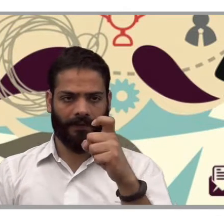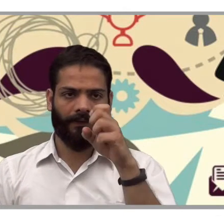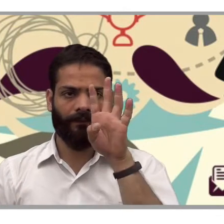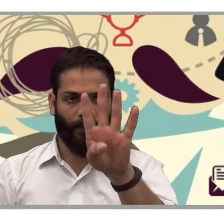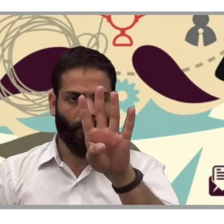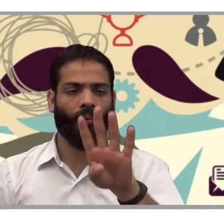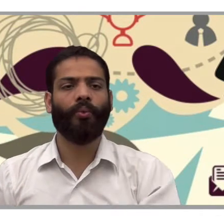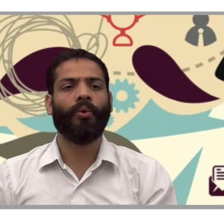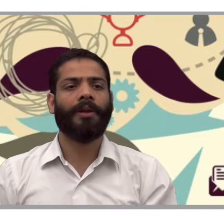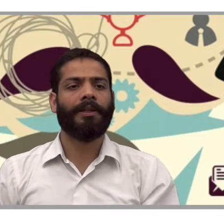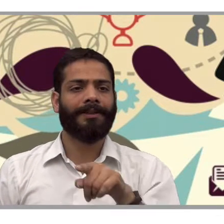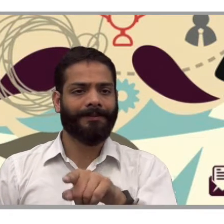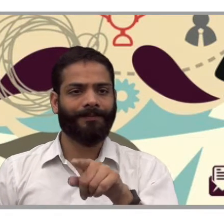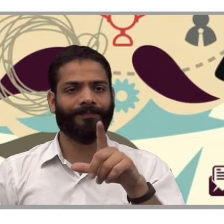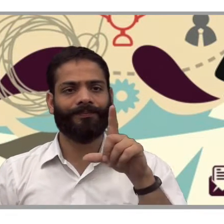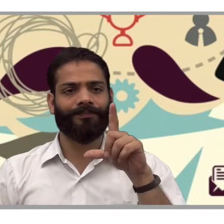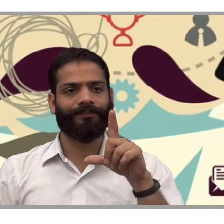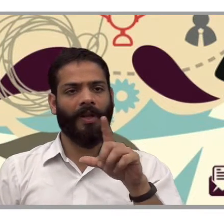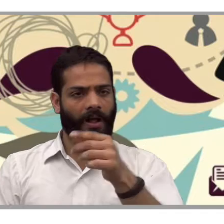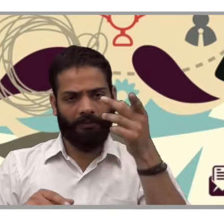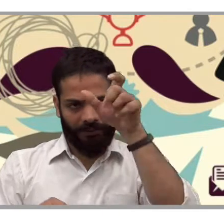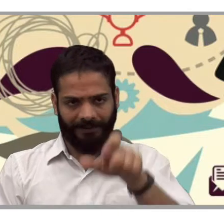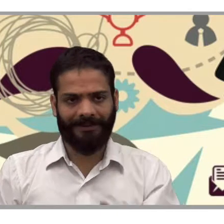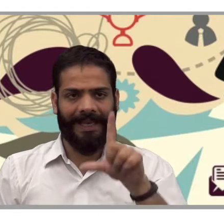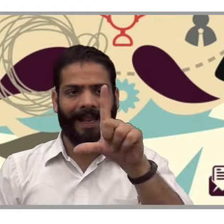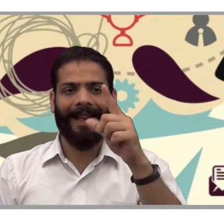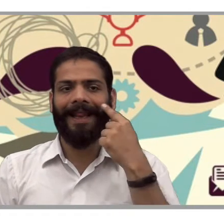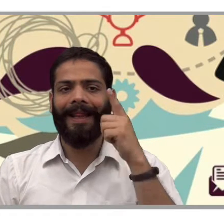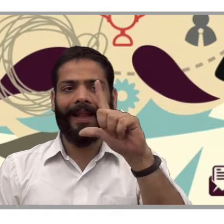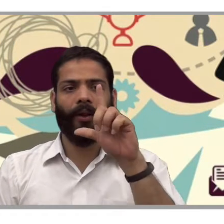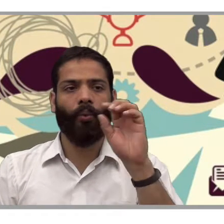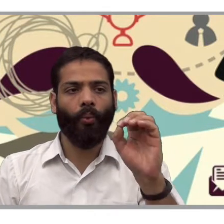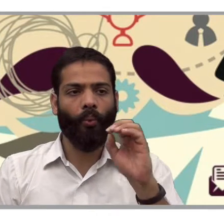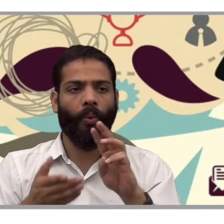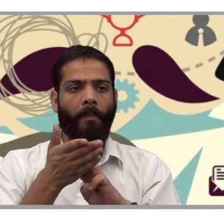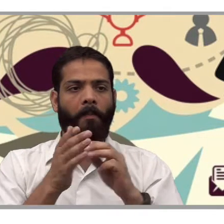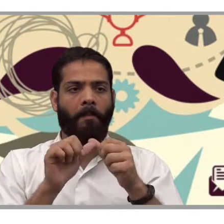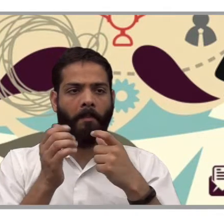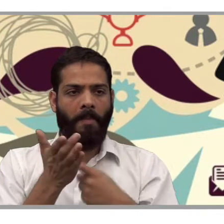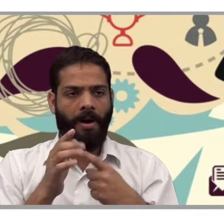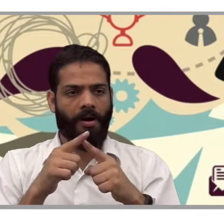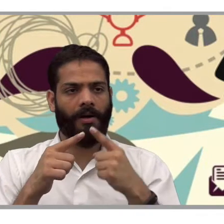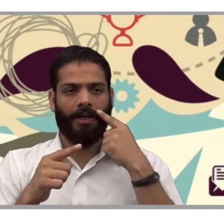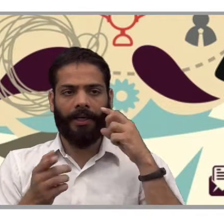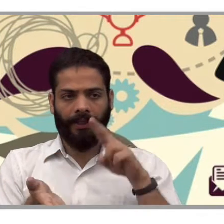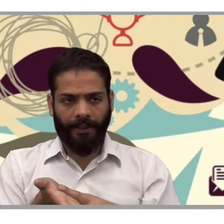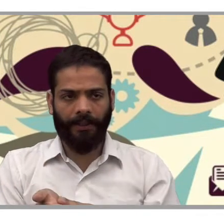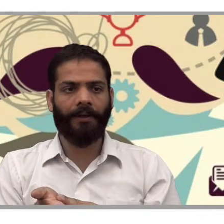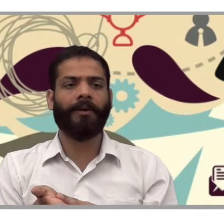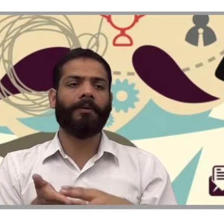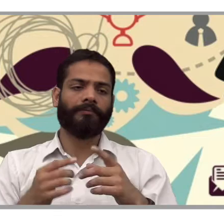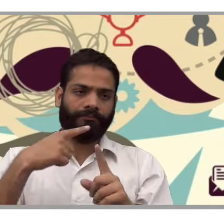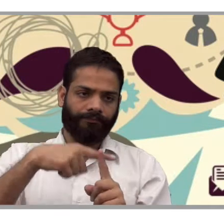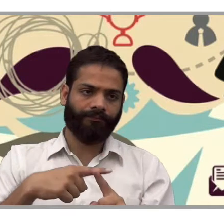Sinha in 2013 analyzed it as theta markers and as the agreement morphemes with